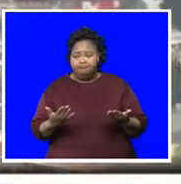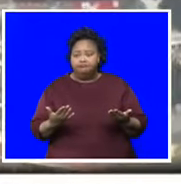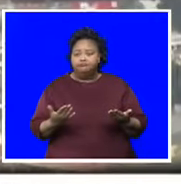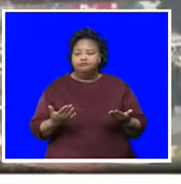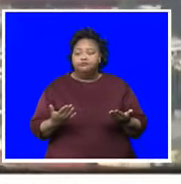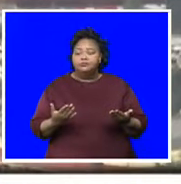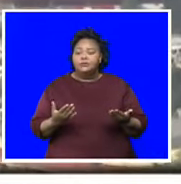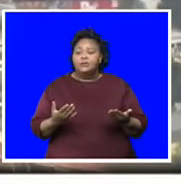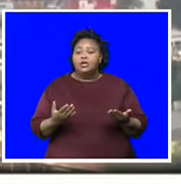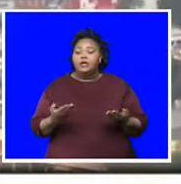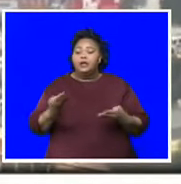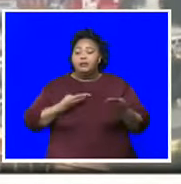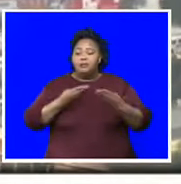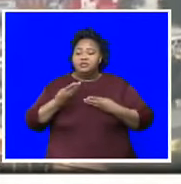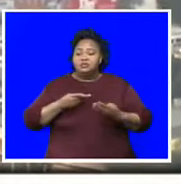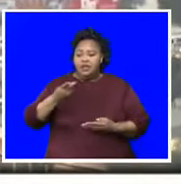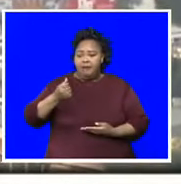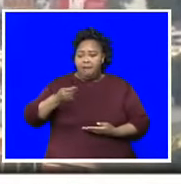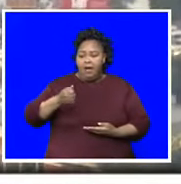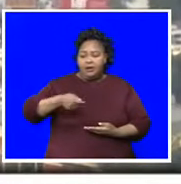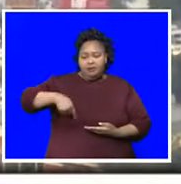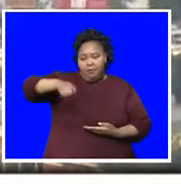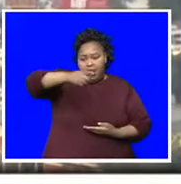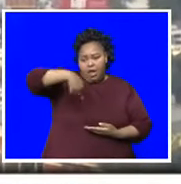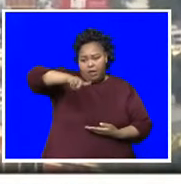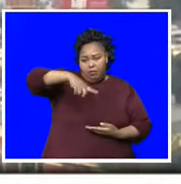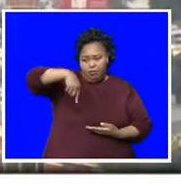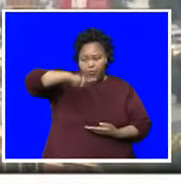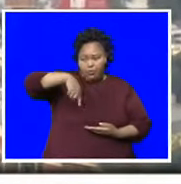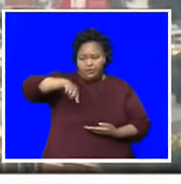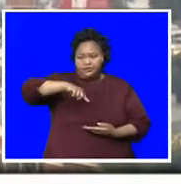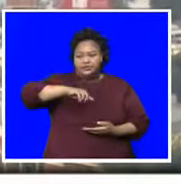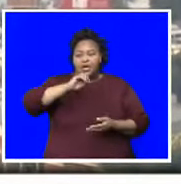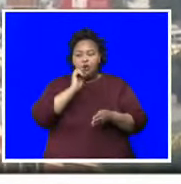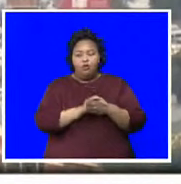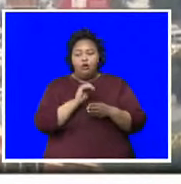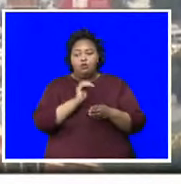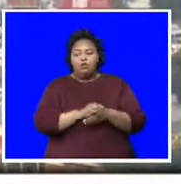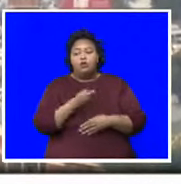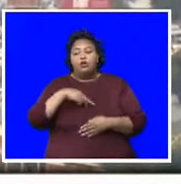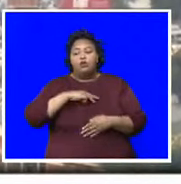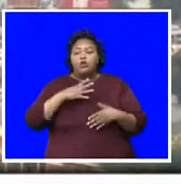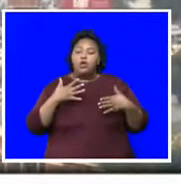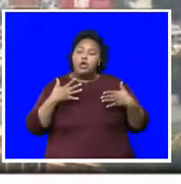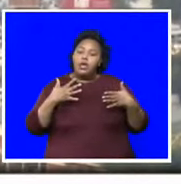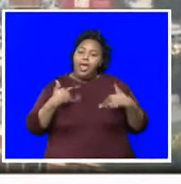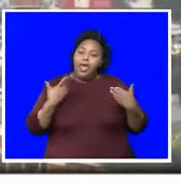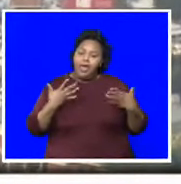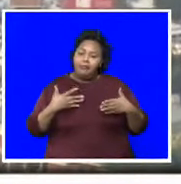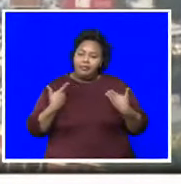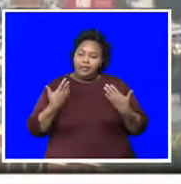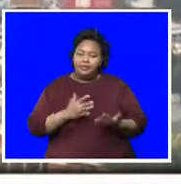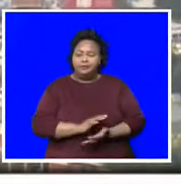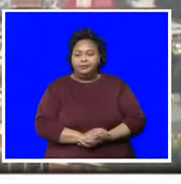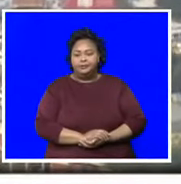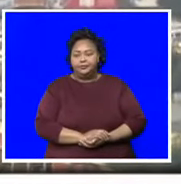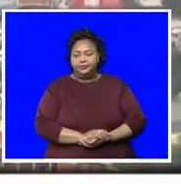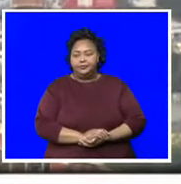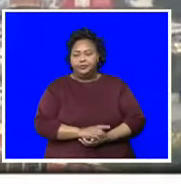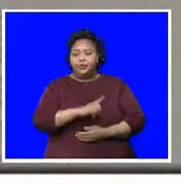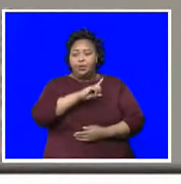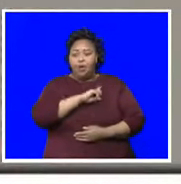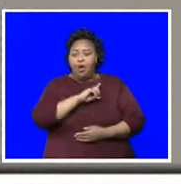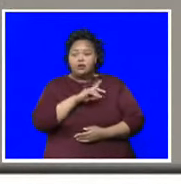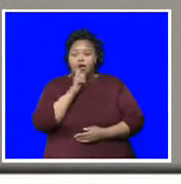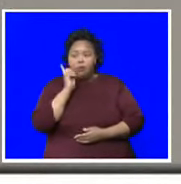lokuphinze babhadale back le repayment yabo and lokho kuyasikhathaza kuyasithokotisa lokuthi siyabona